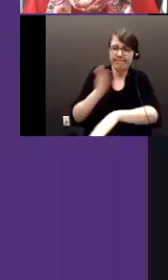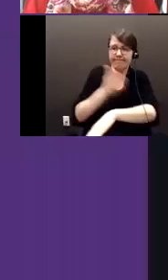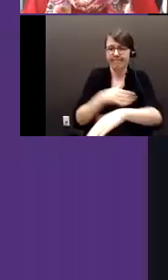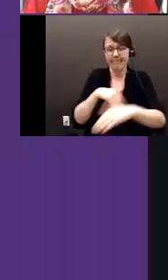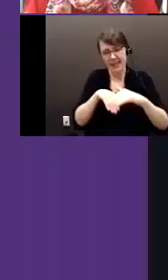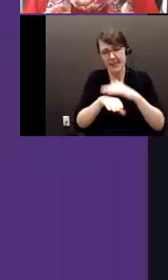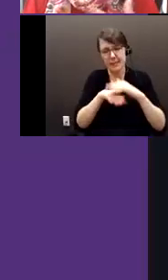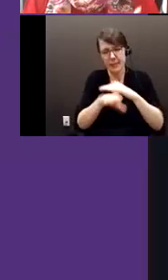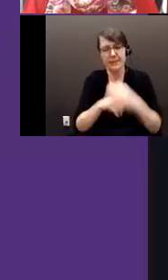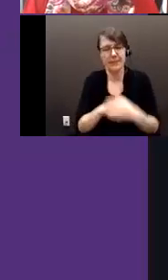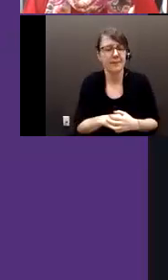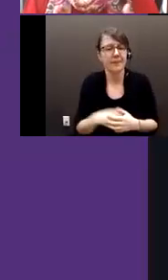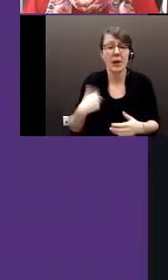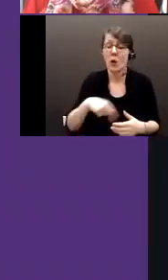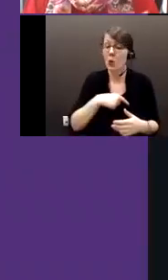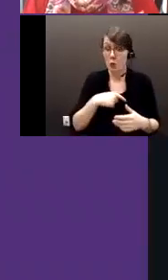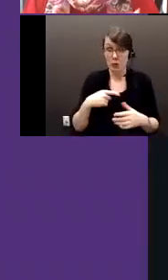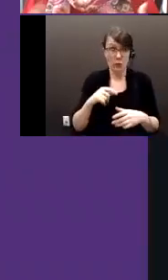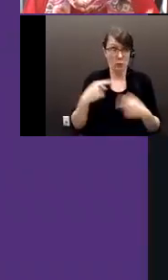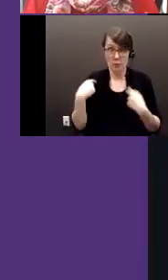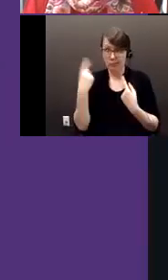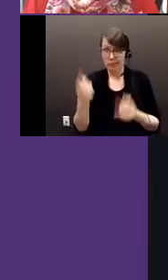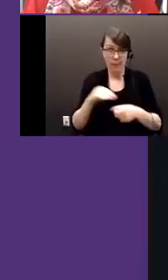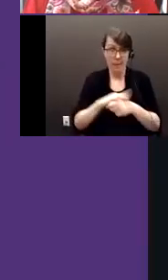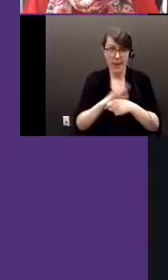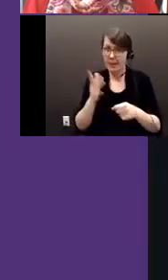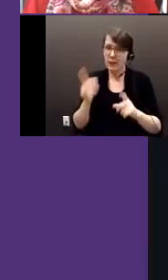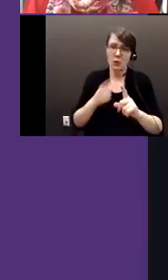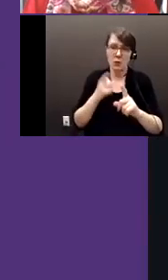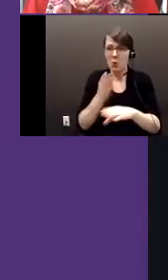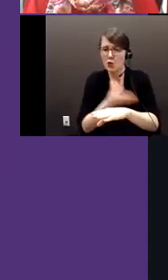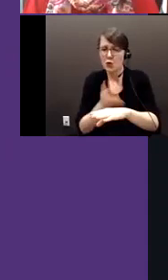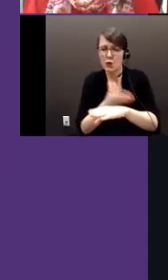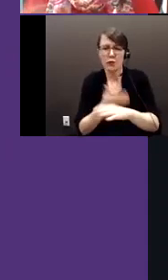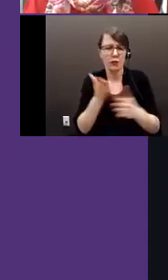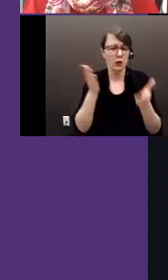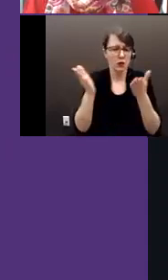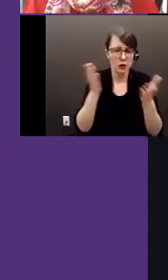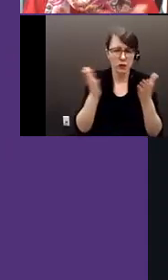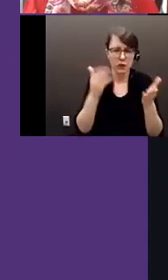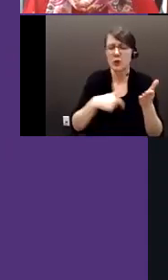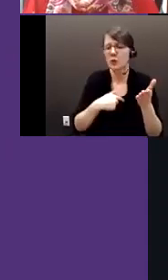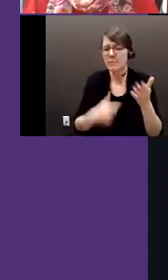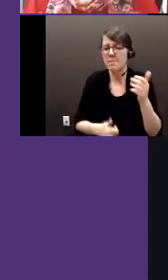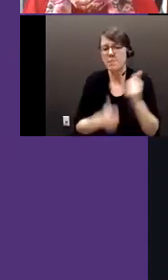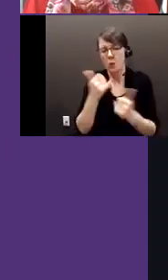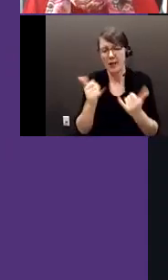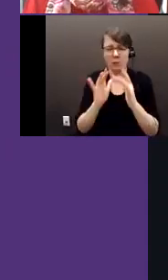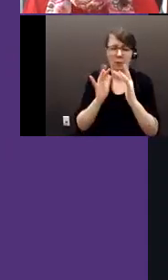services through the pandemic. We do everything virtually now, through Zoom, by